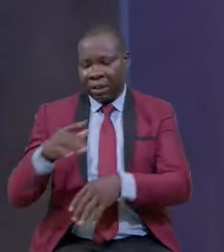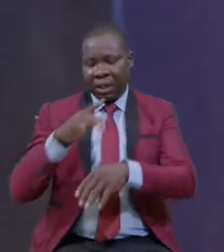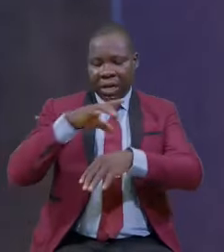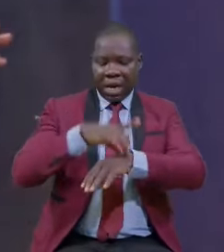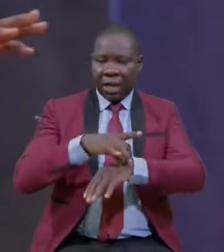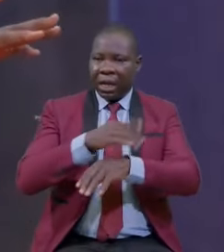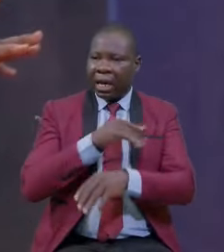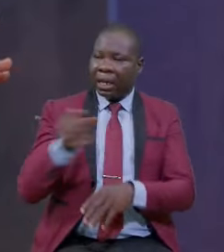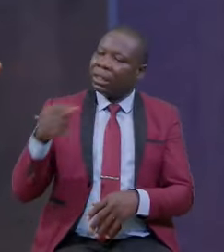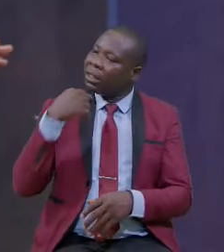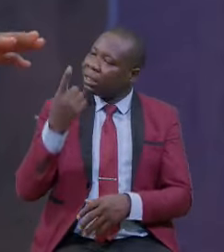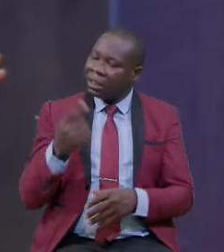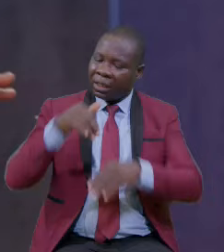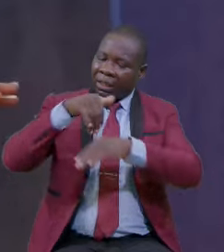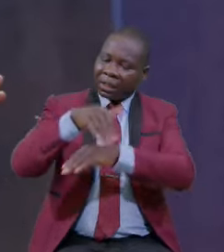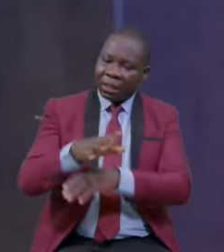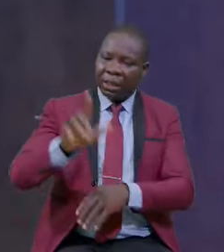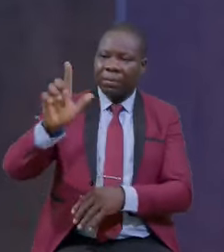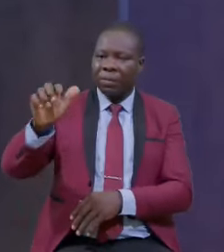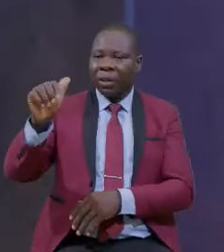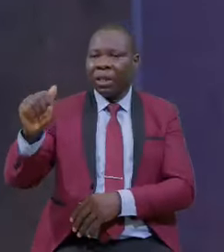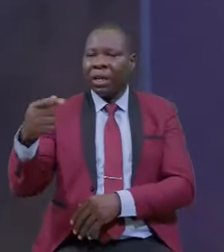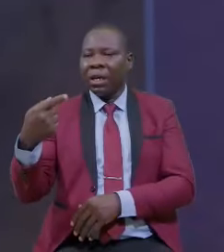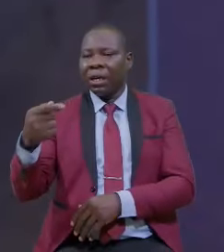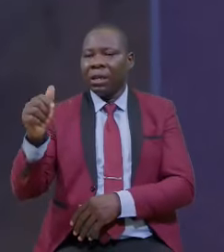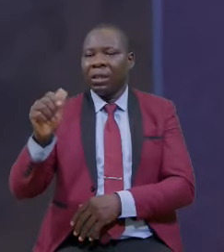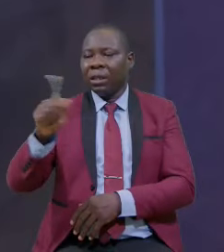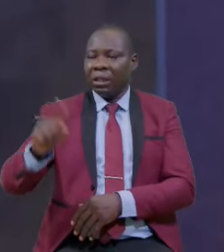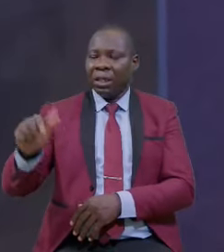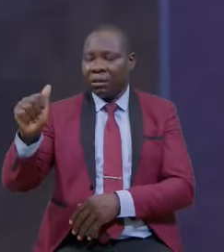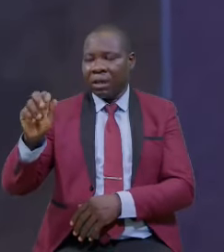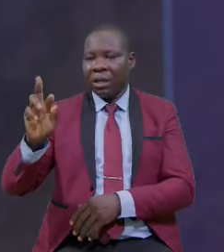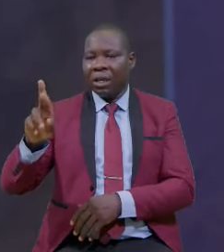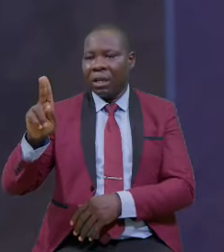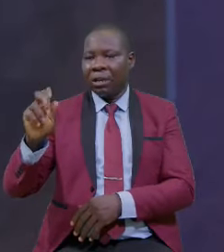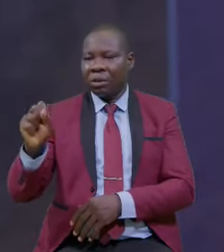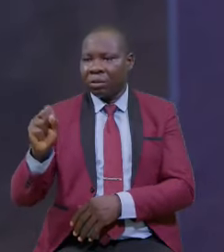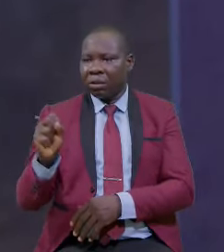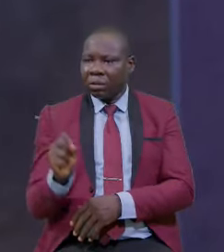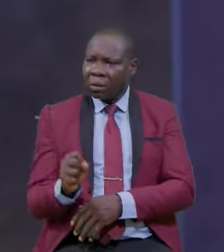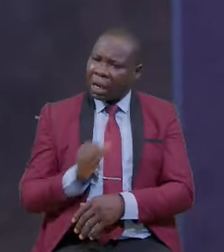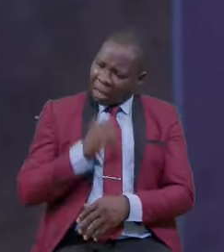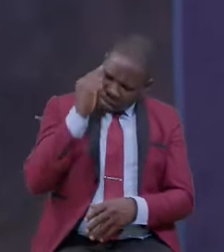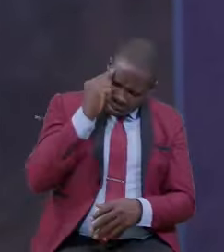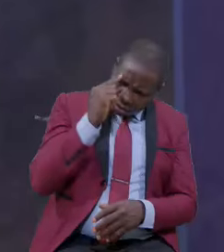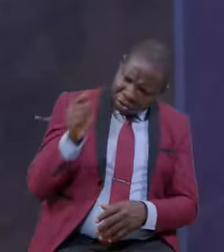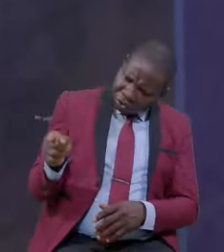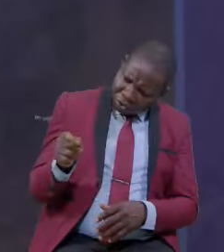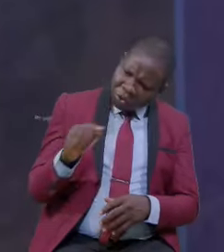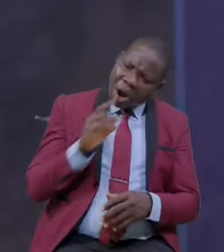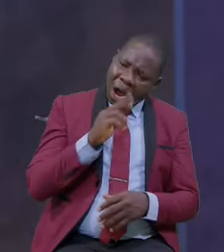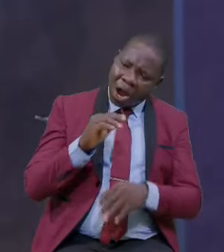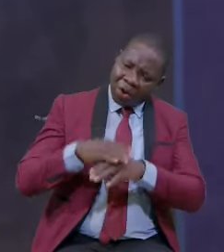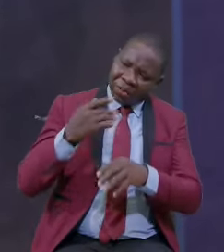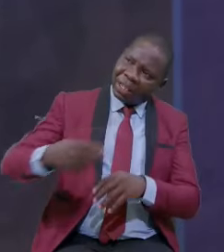were here. Lazarus was there on the ground floor. He was there on the, you know, maybe on wherever.